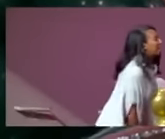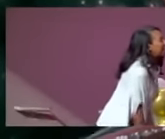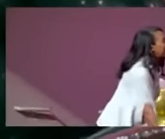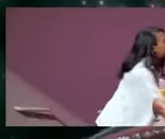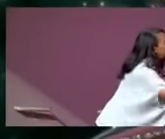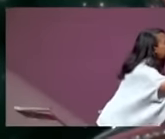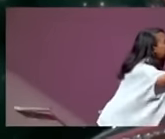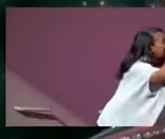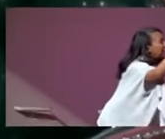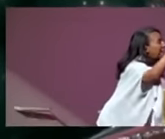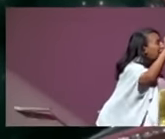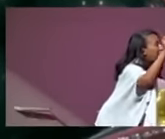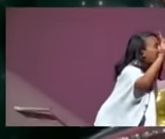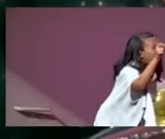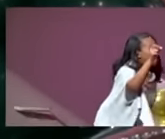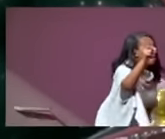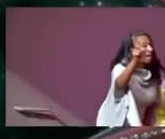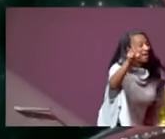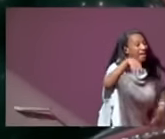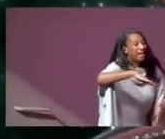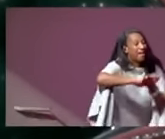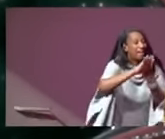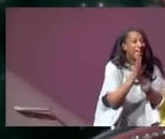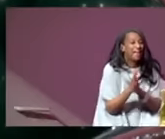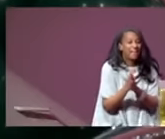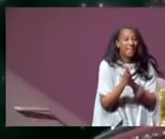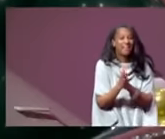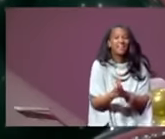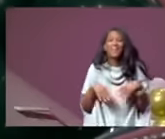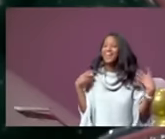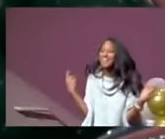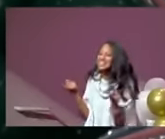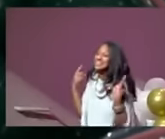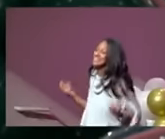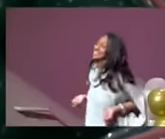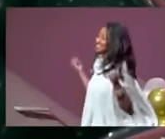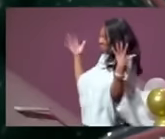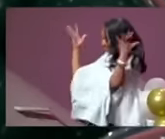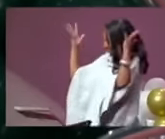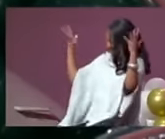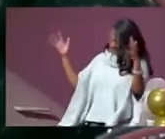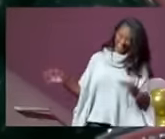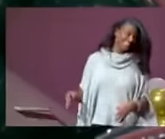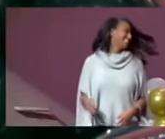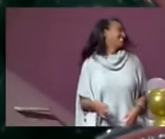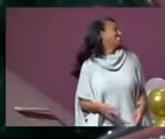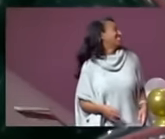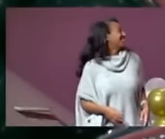where I would be. So hallelujah.